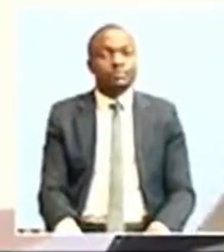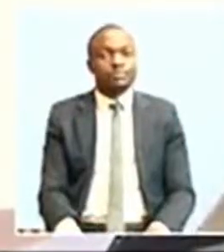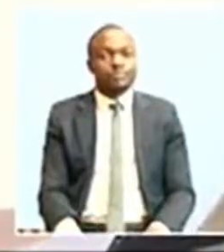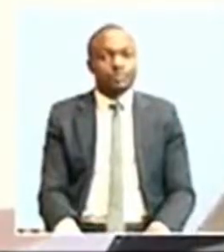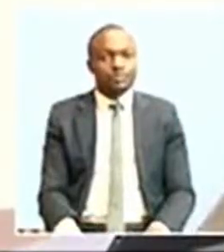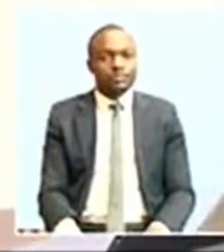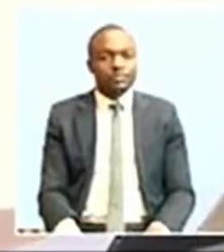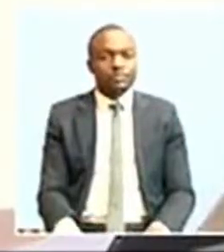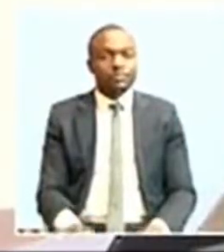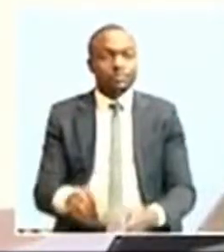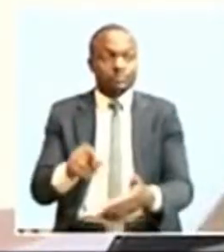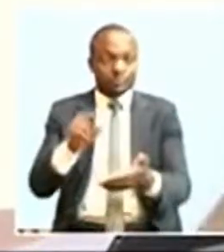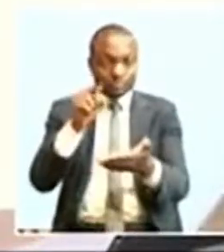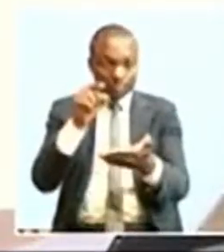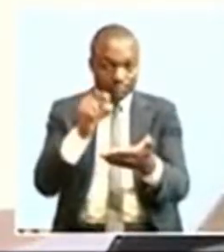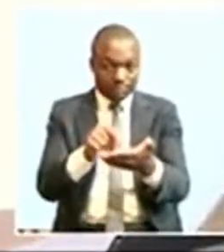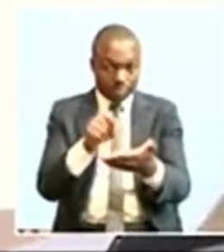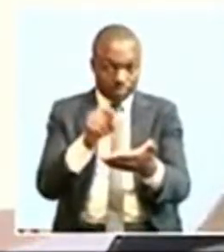this